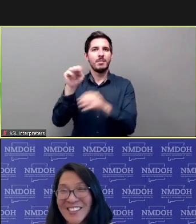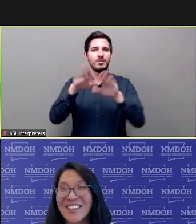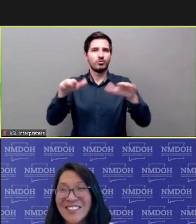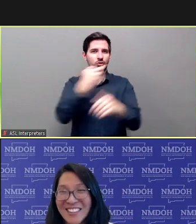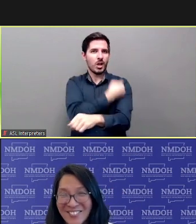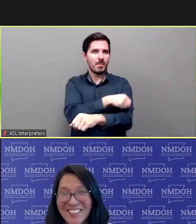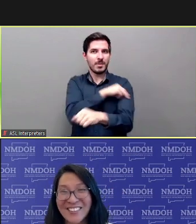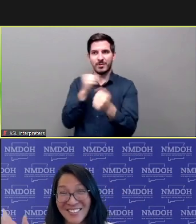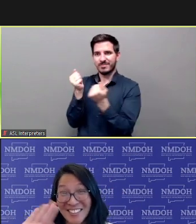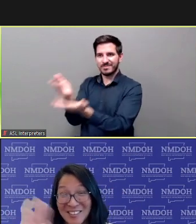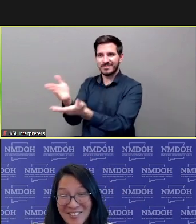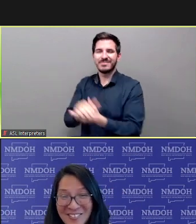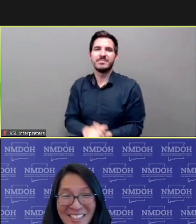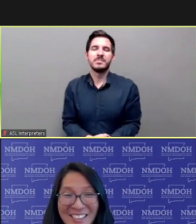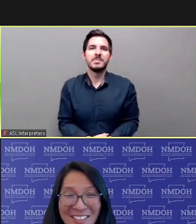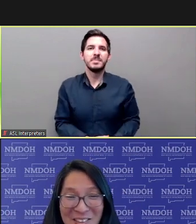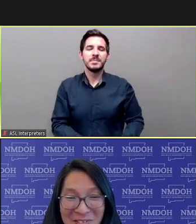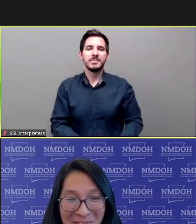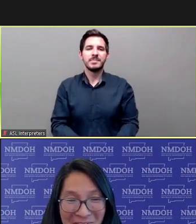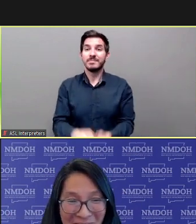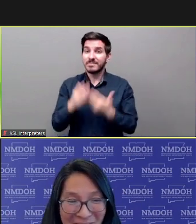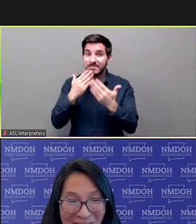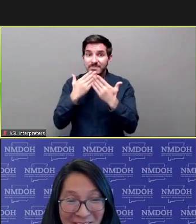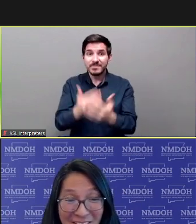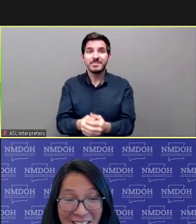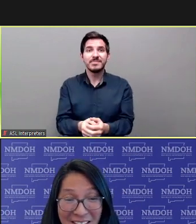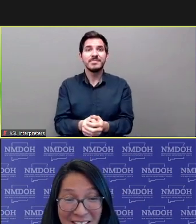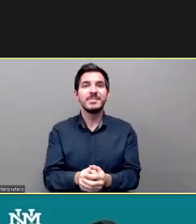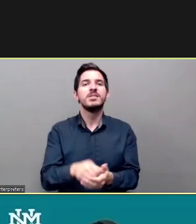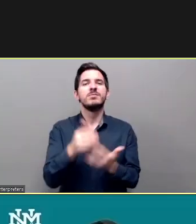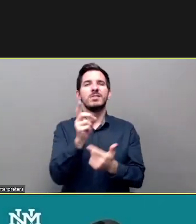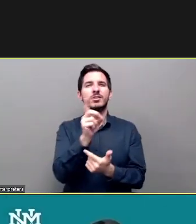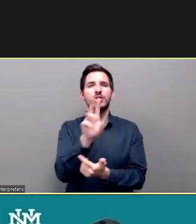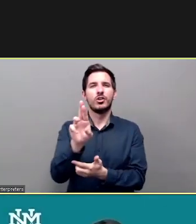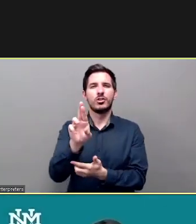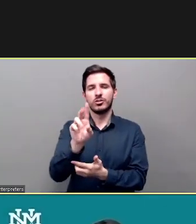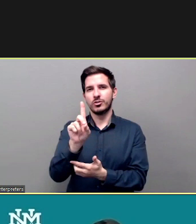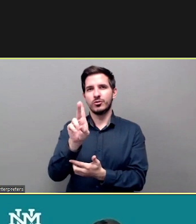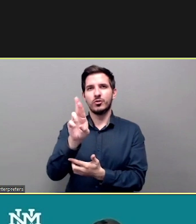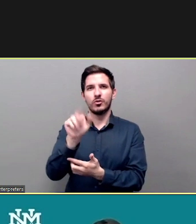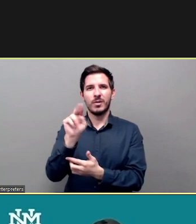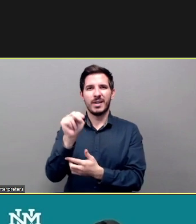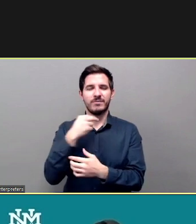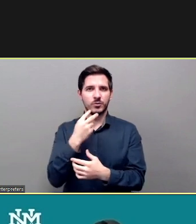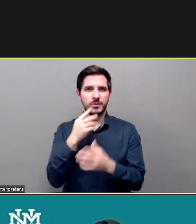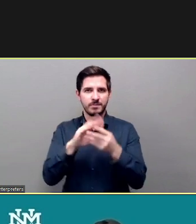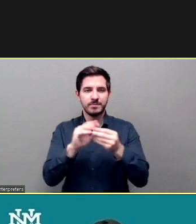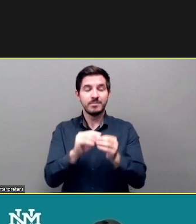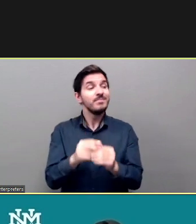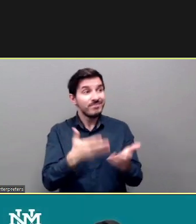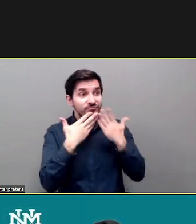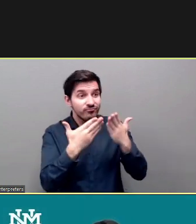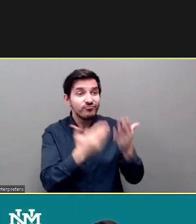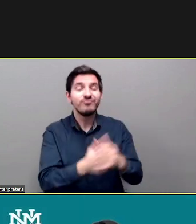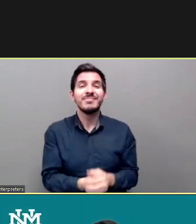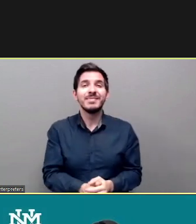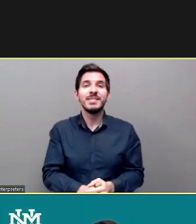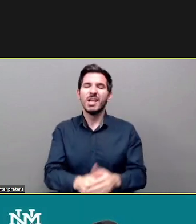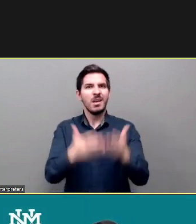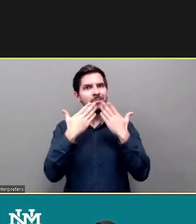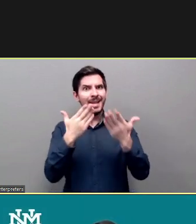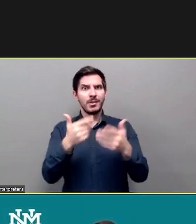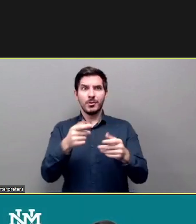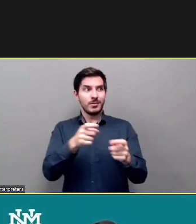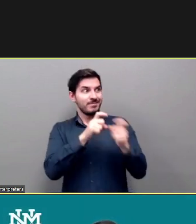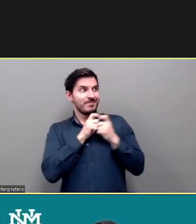so much. Children's. Thank you. Thank you. Thank you also for the opportunity to discuss what UNM Children's